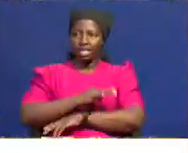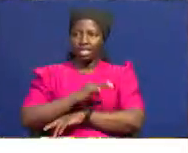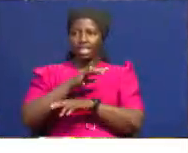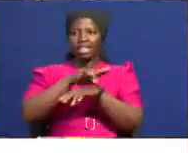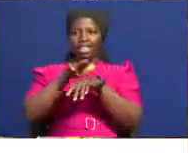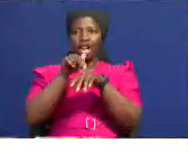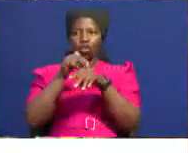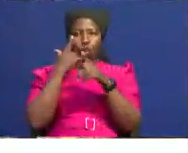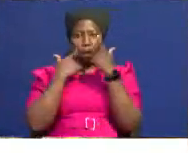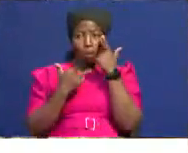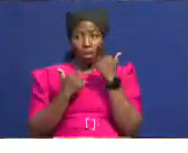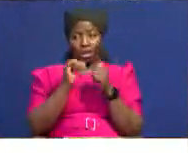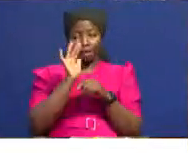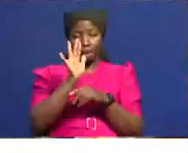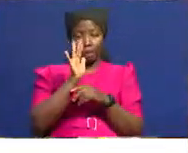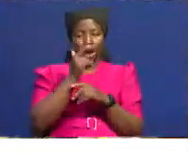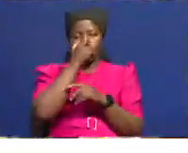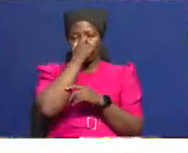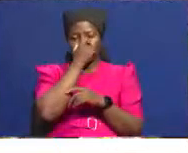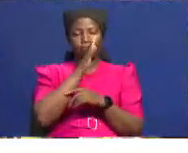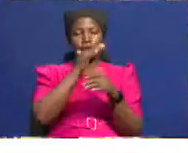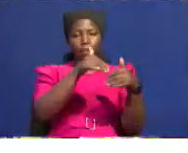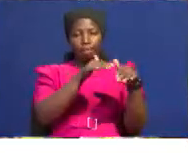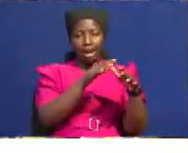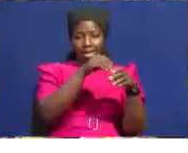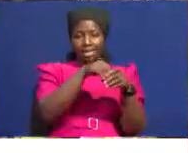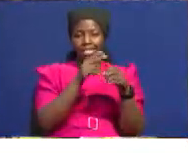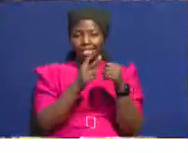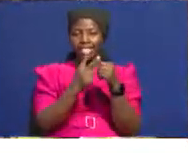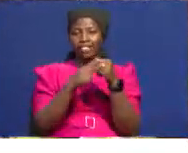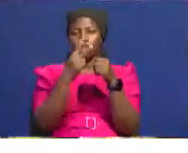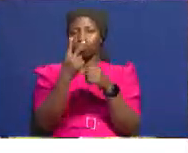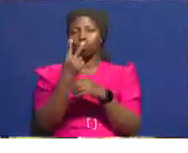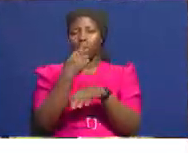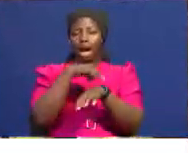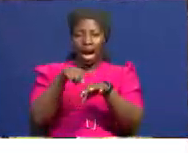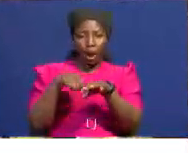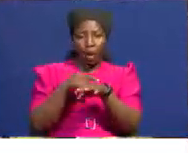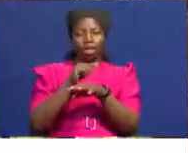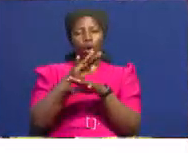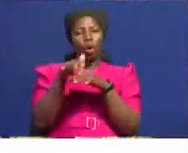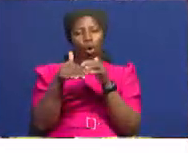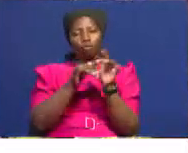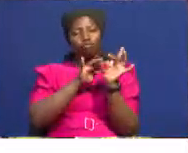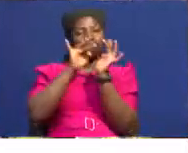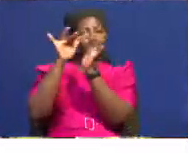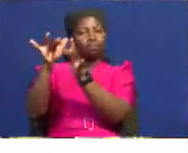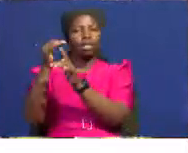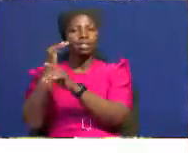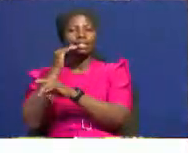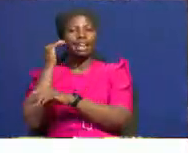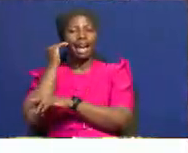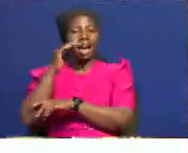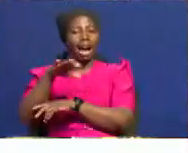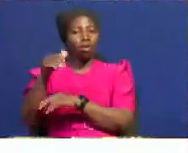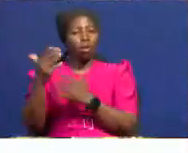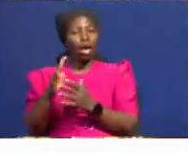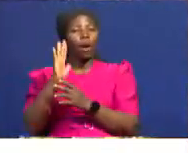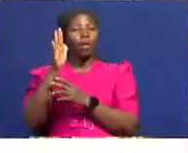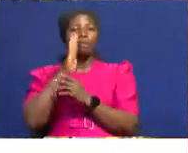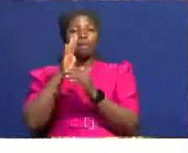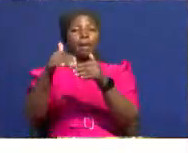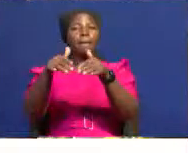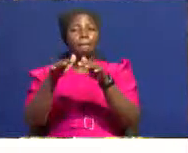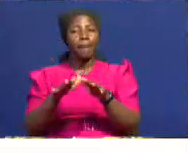wish to be buried within 72 hours, all roads will now be heading to Siaya County, where he will be buried tomorrow. Tilio